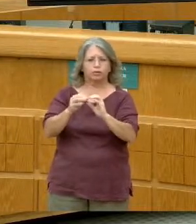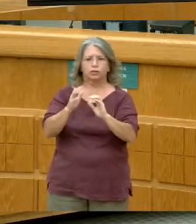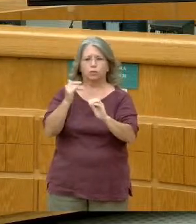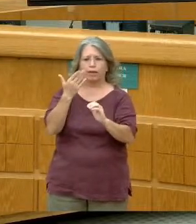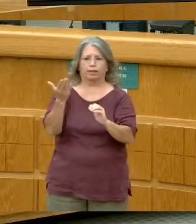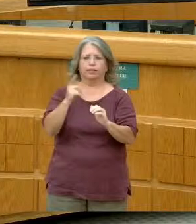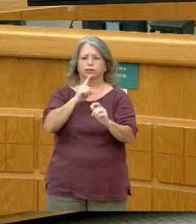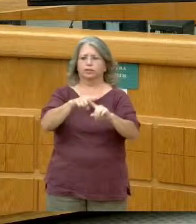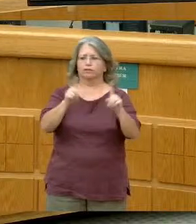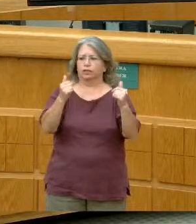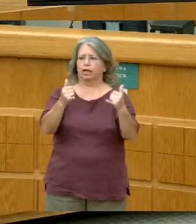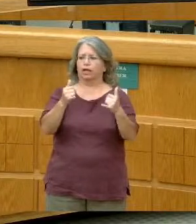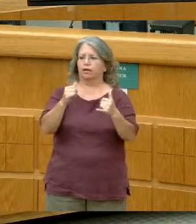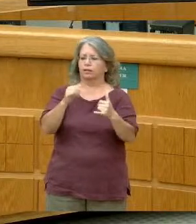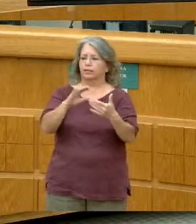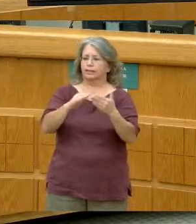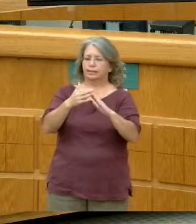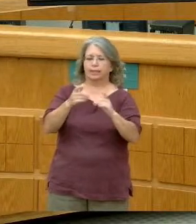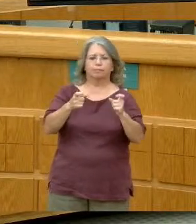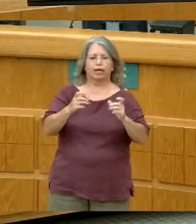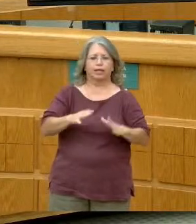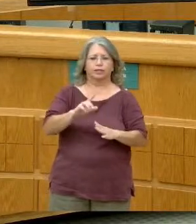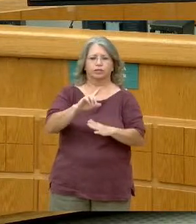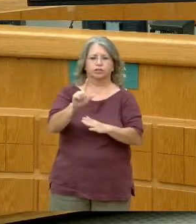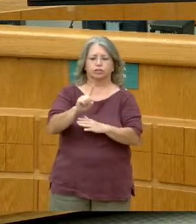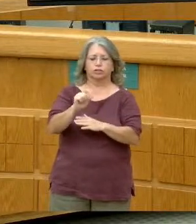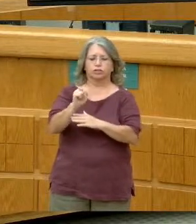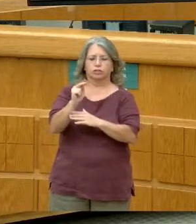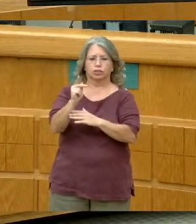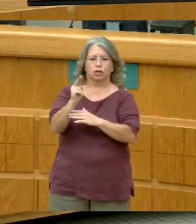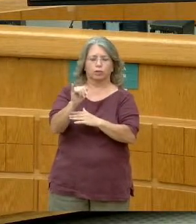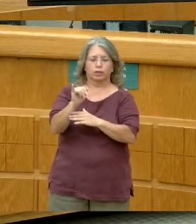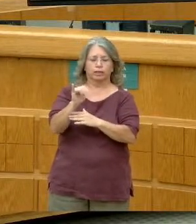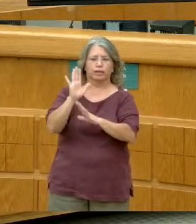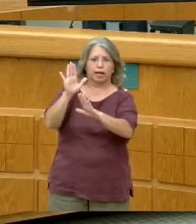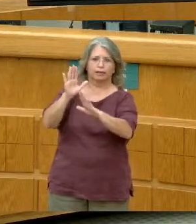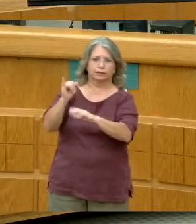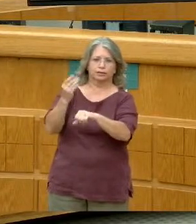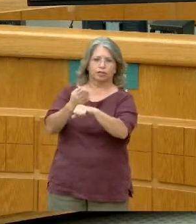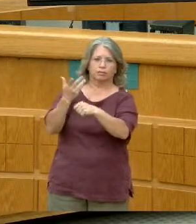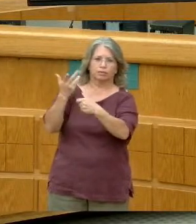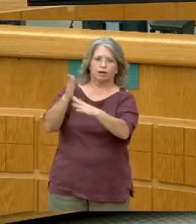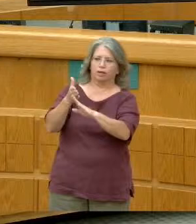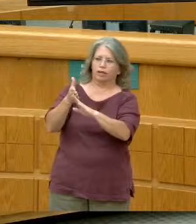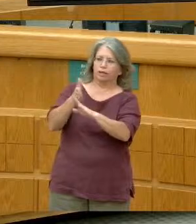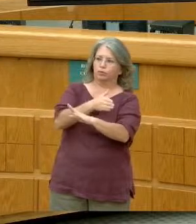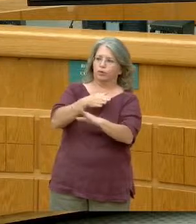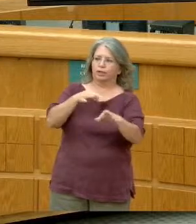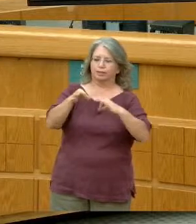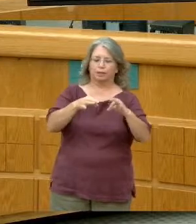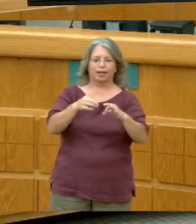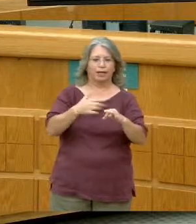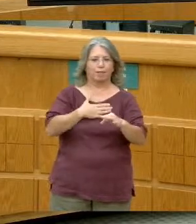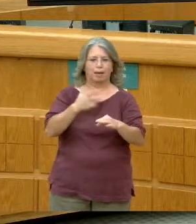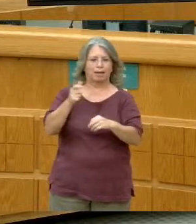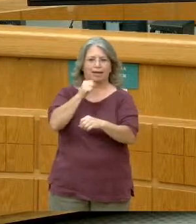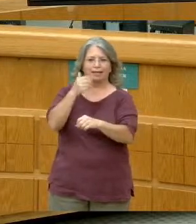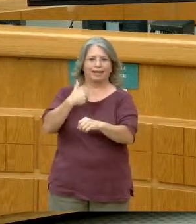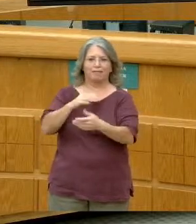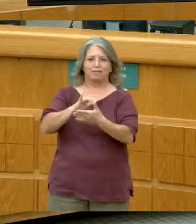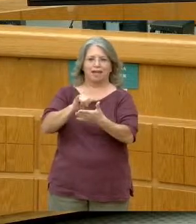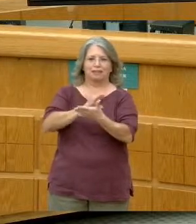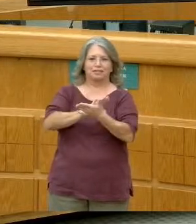City Manager Zanoni did an excellent job of setting this up for me. I'm glad because I didn't have a nice detailed graph like he did